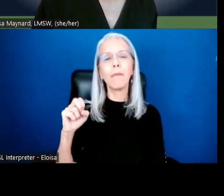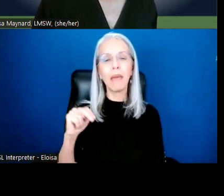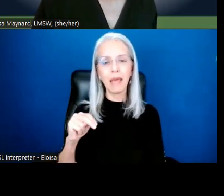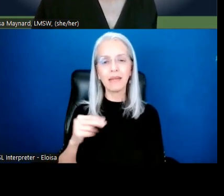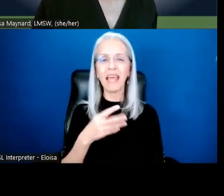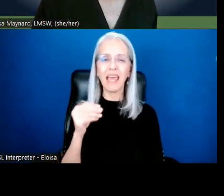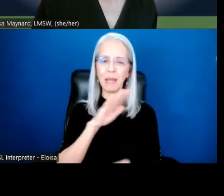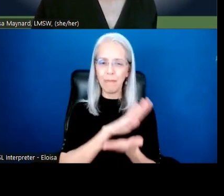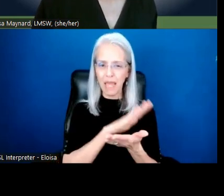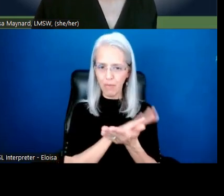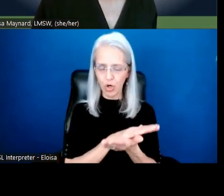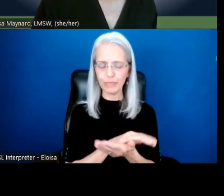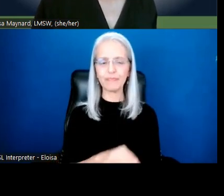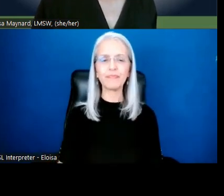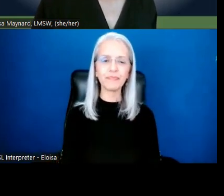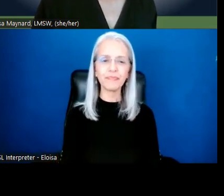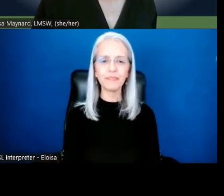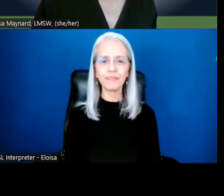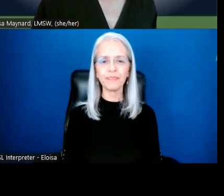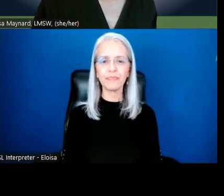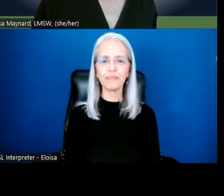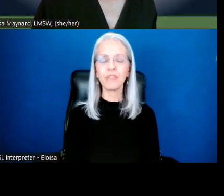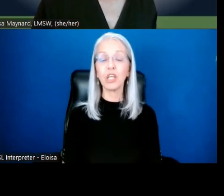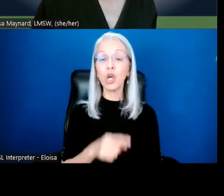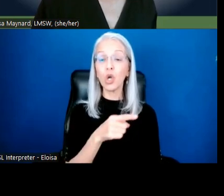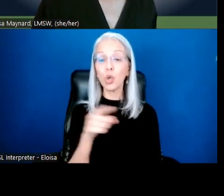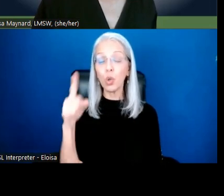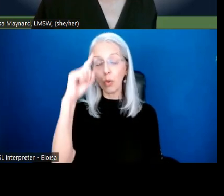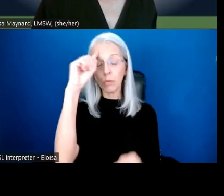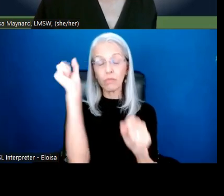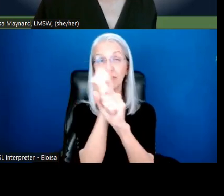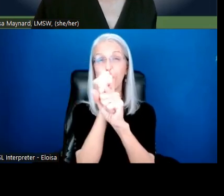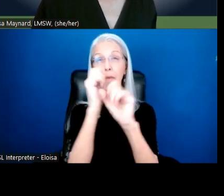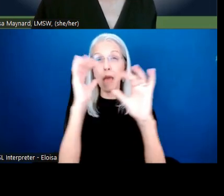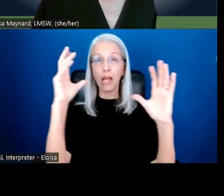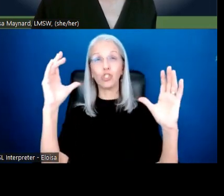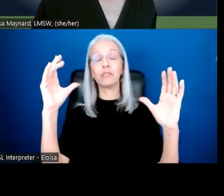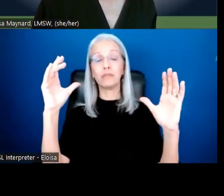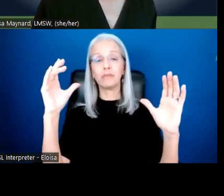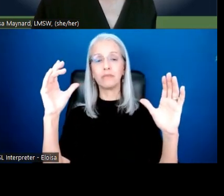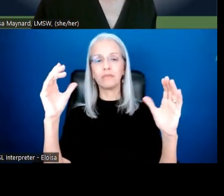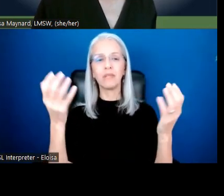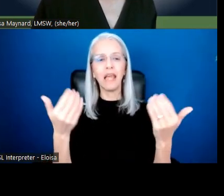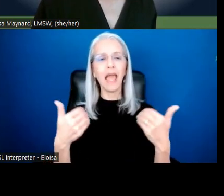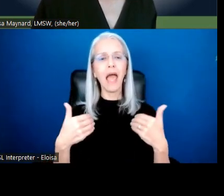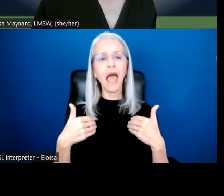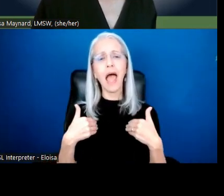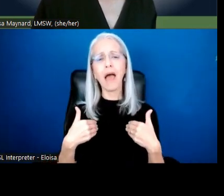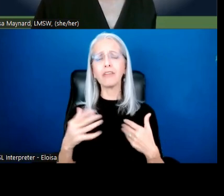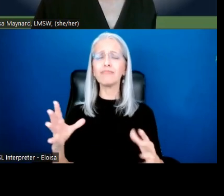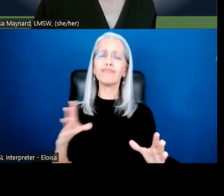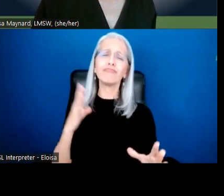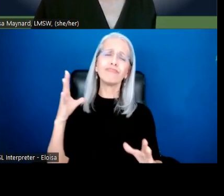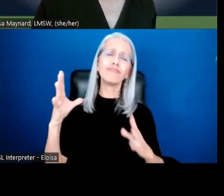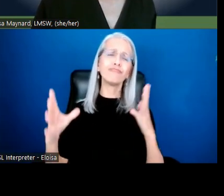So I want to imagine, for you to imagine, You're having a final afternoon.